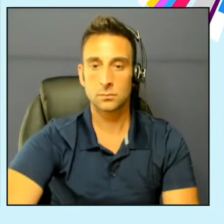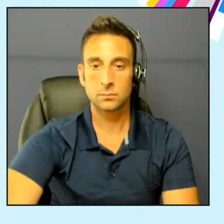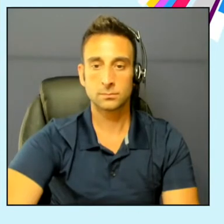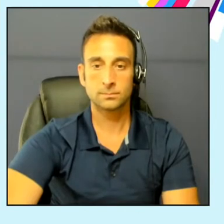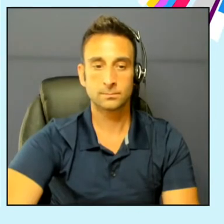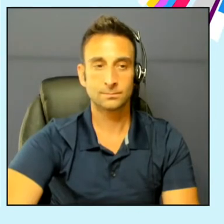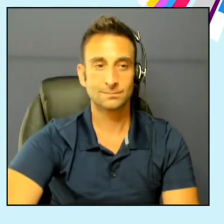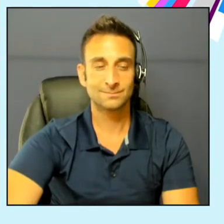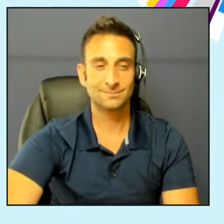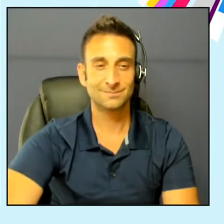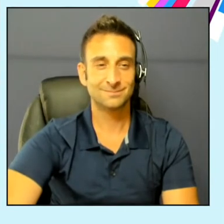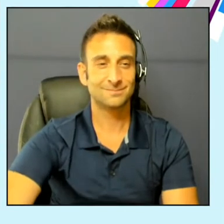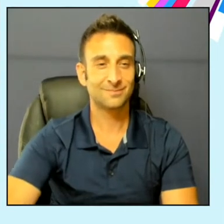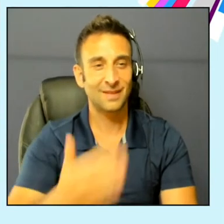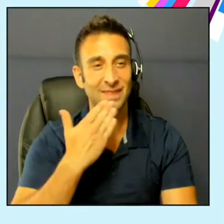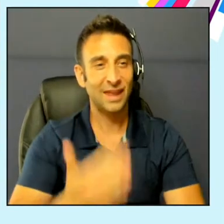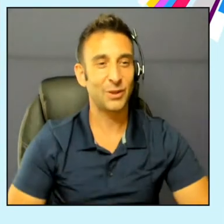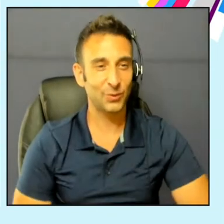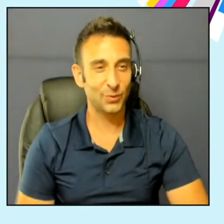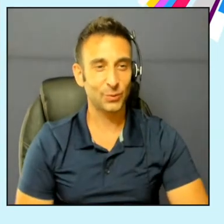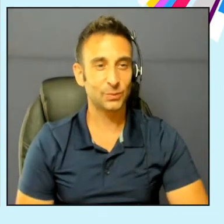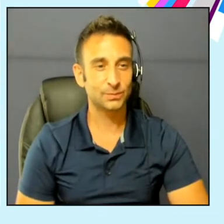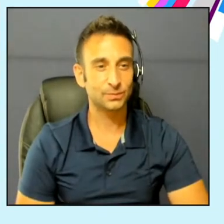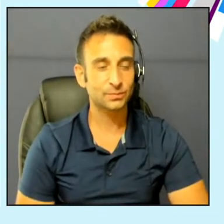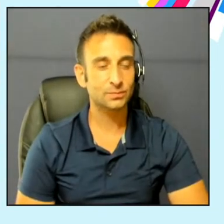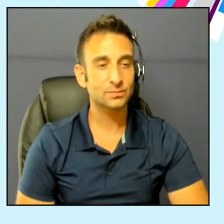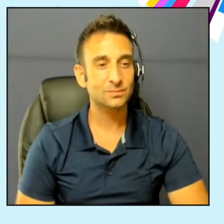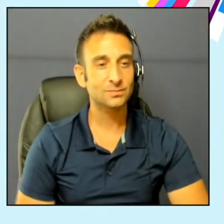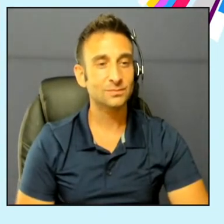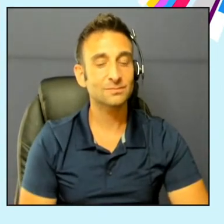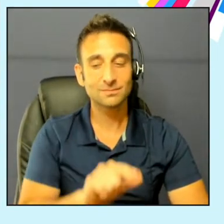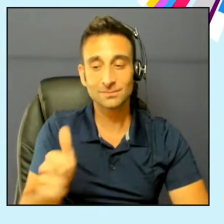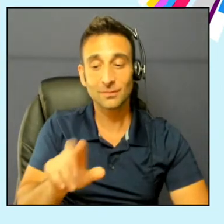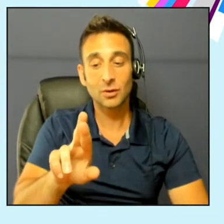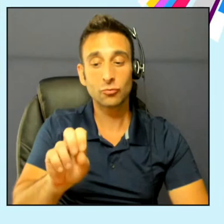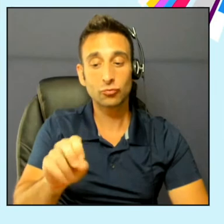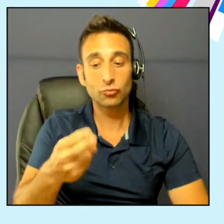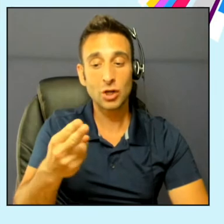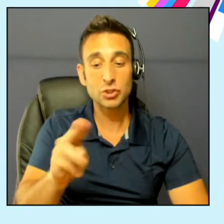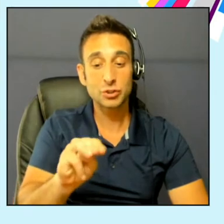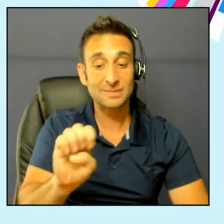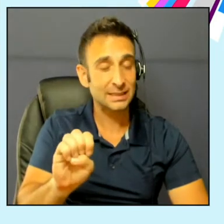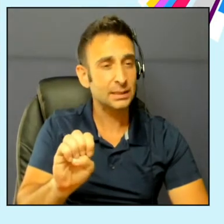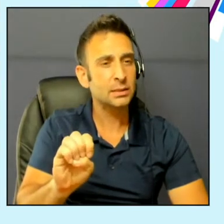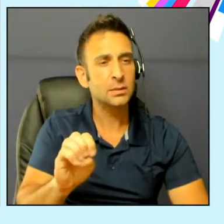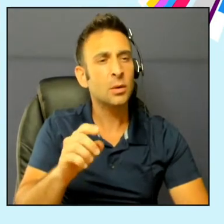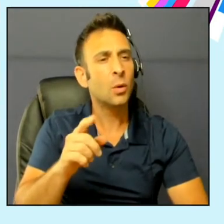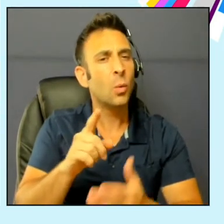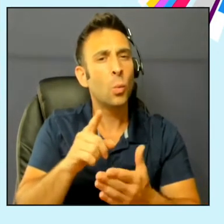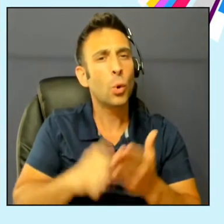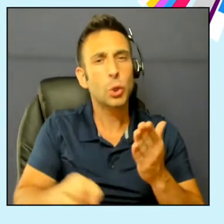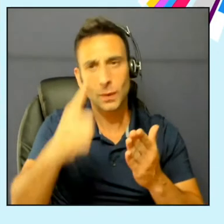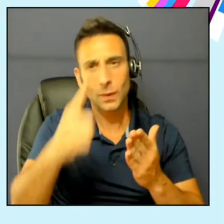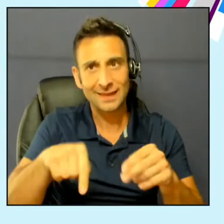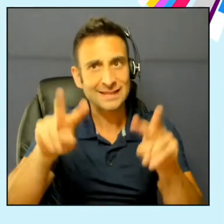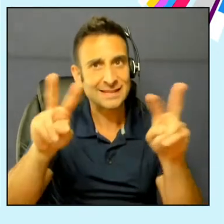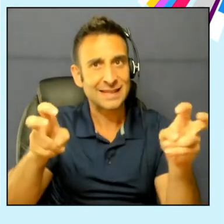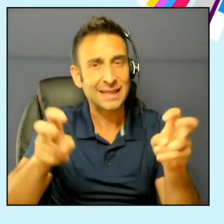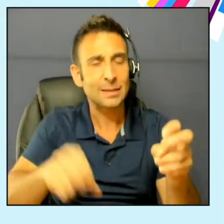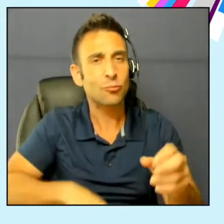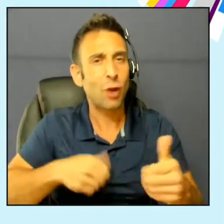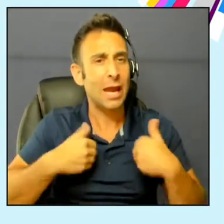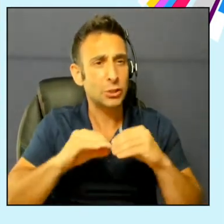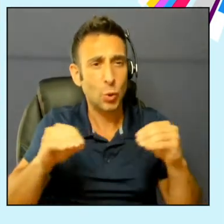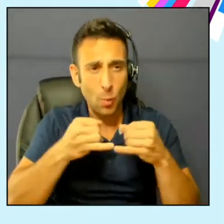Thank you. And Rashmi, how about you? What do you think a Pride Has No Borders means? What does it mean to